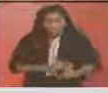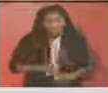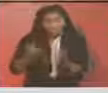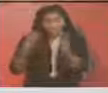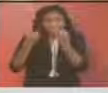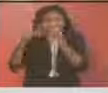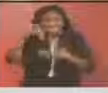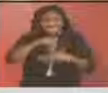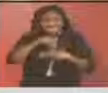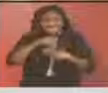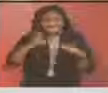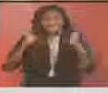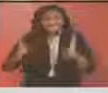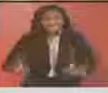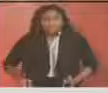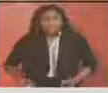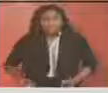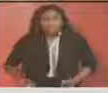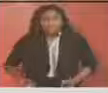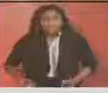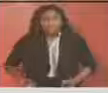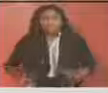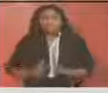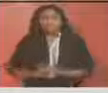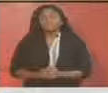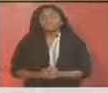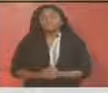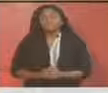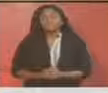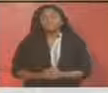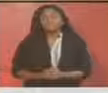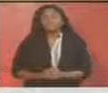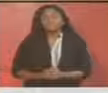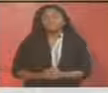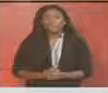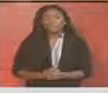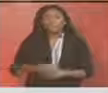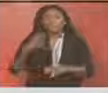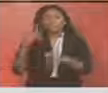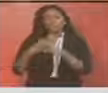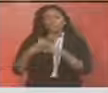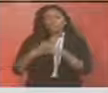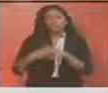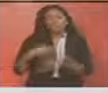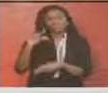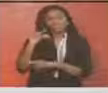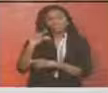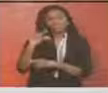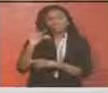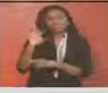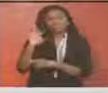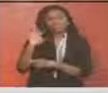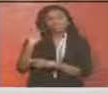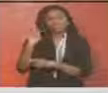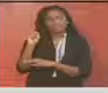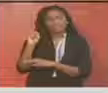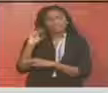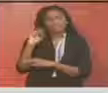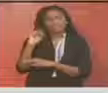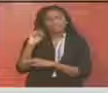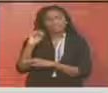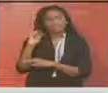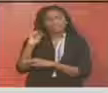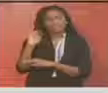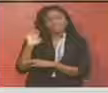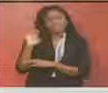it. The genome, as we know, is like a set of instructions, a sort of instruction manual containing all